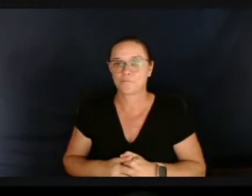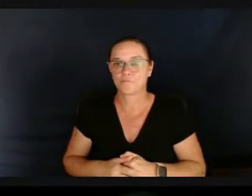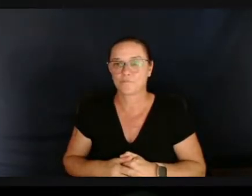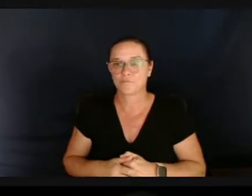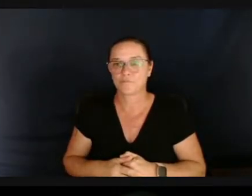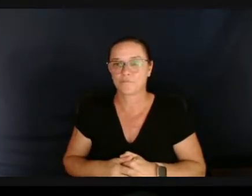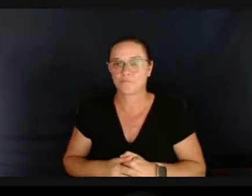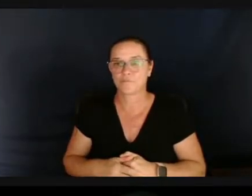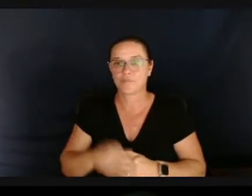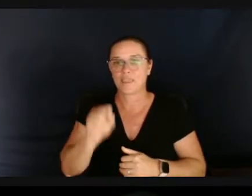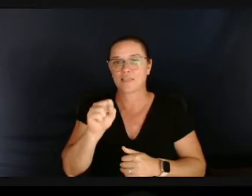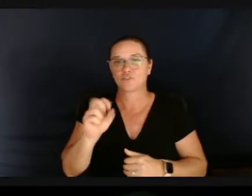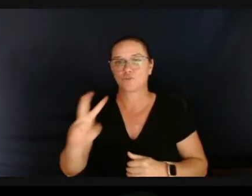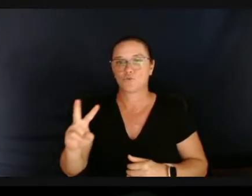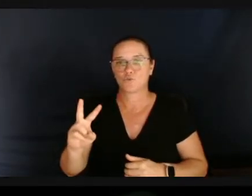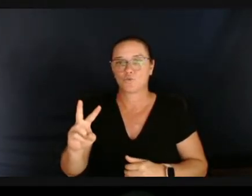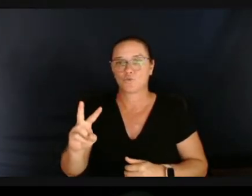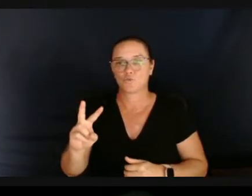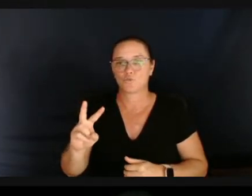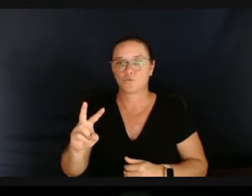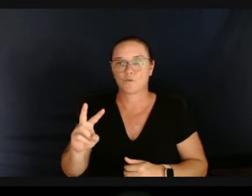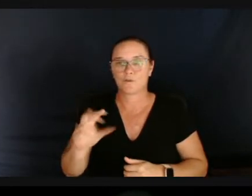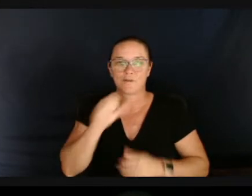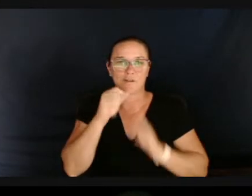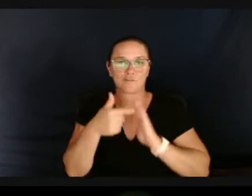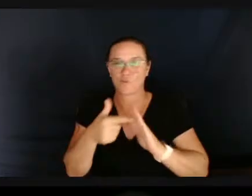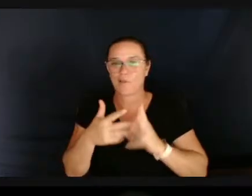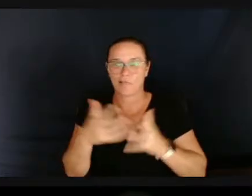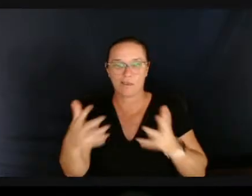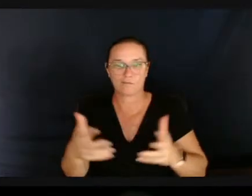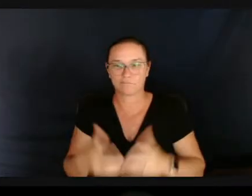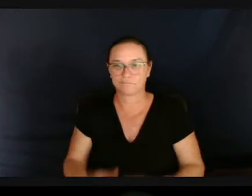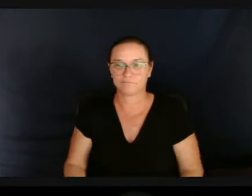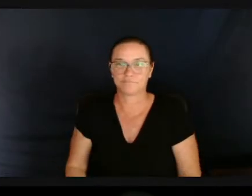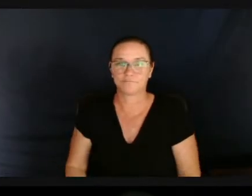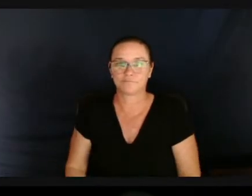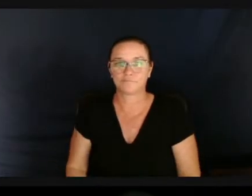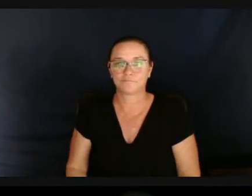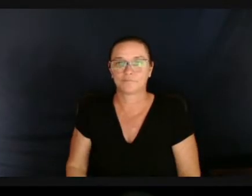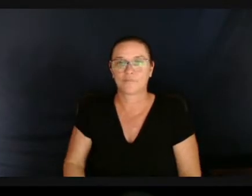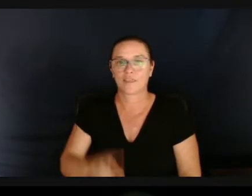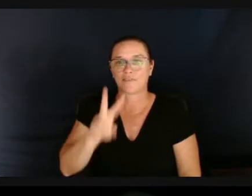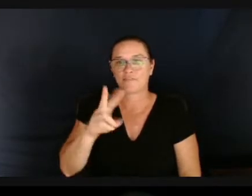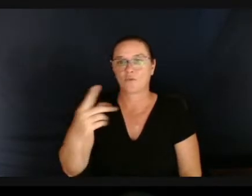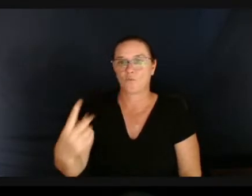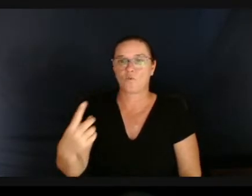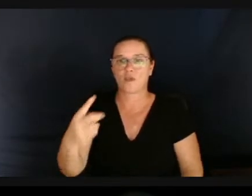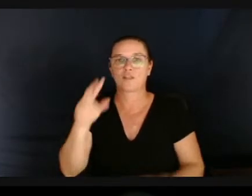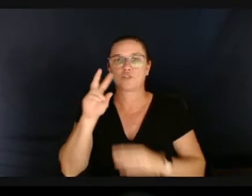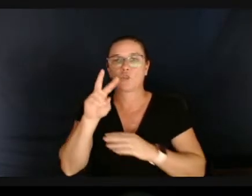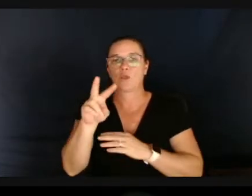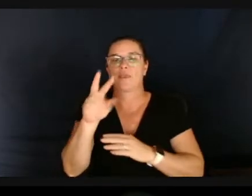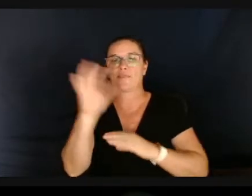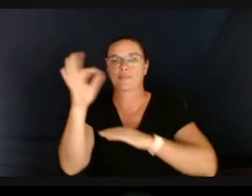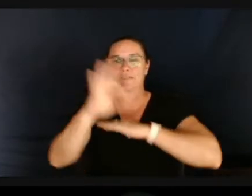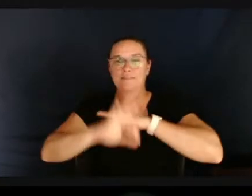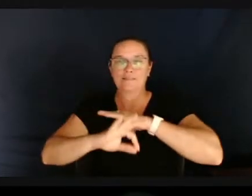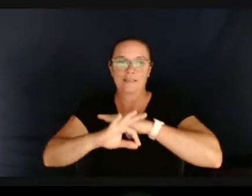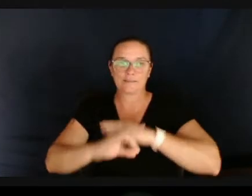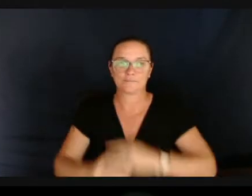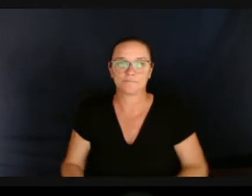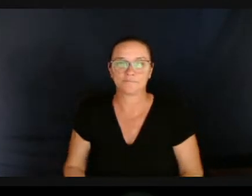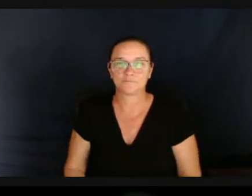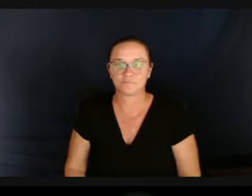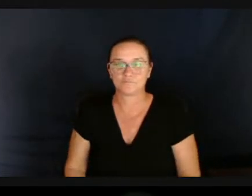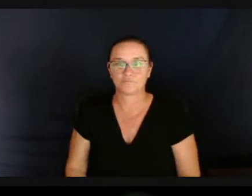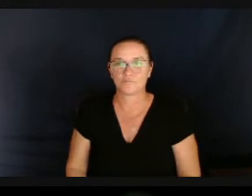The S2, not showing much there. V1 is looking into the sunset. So